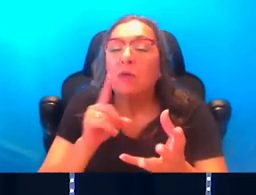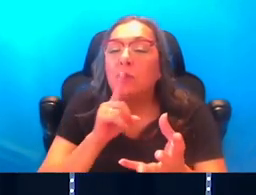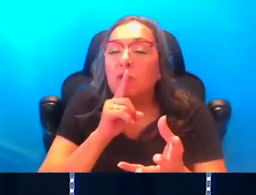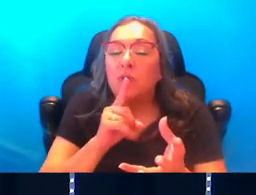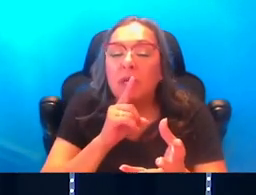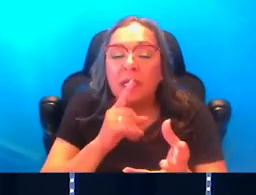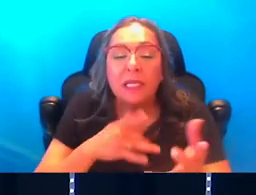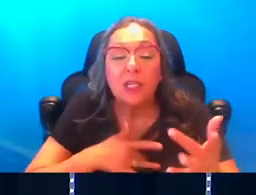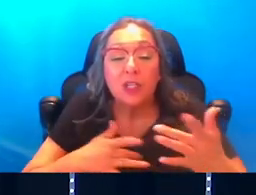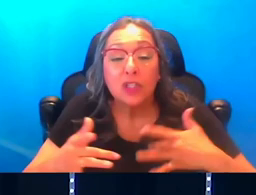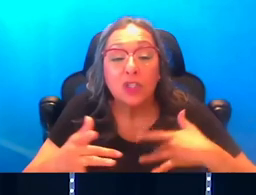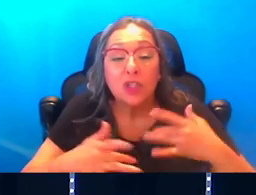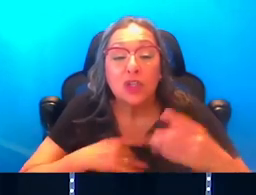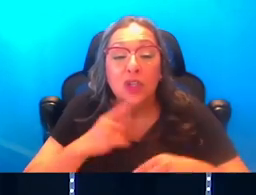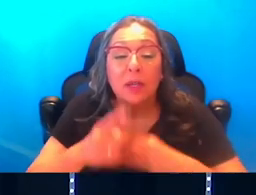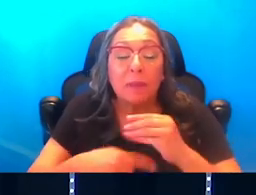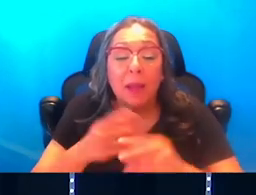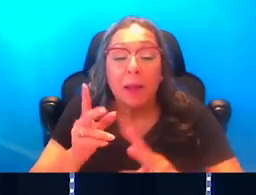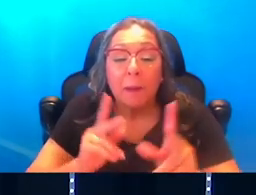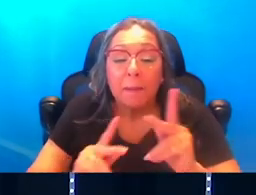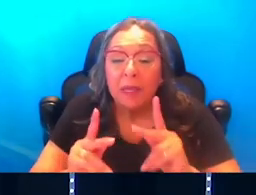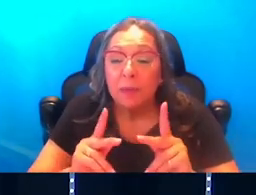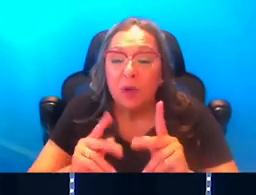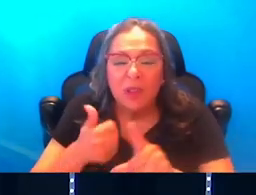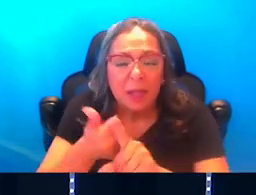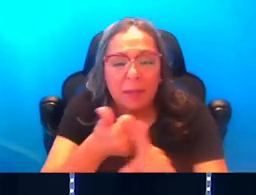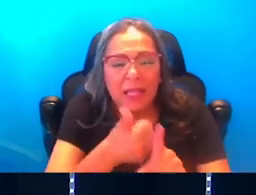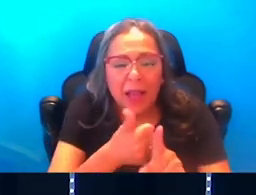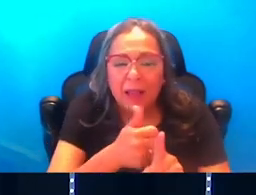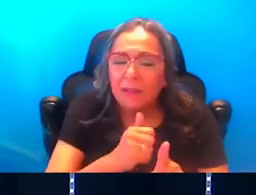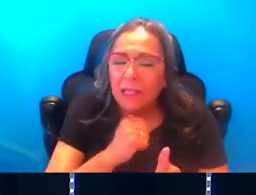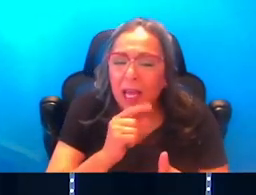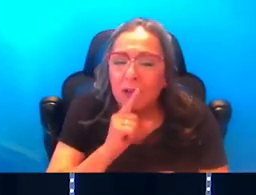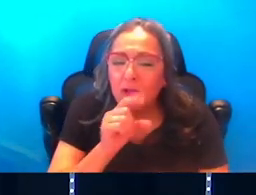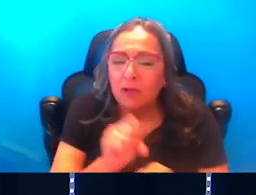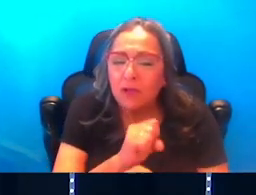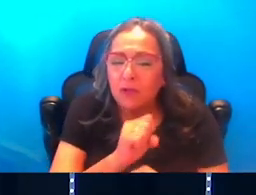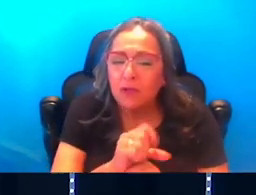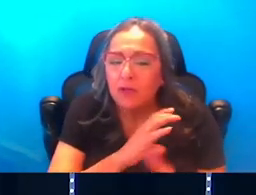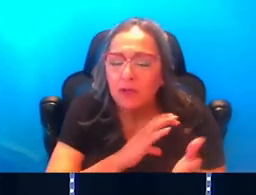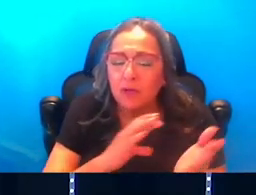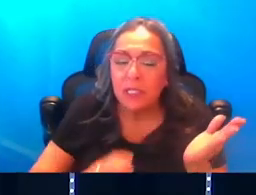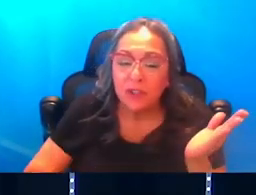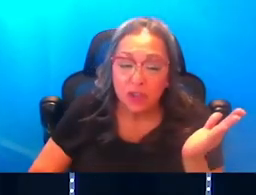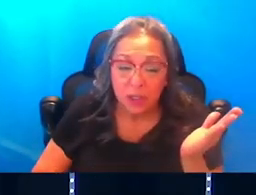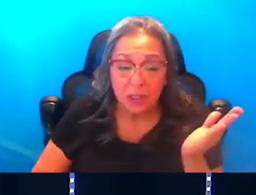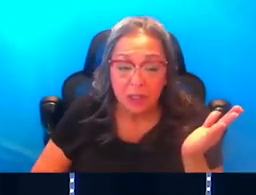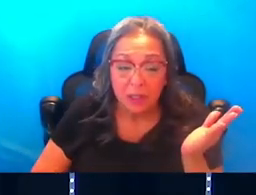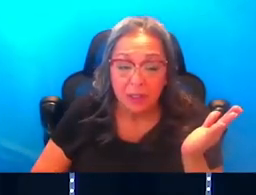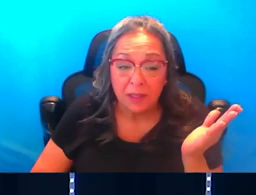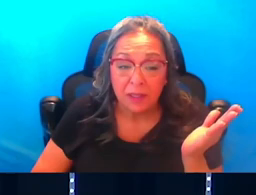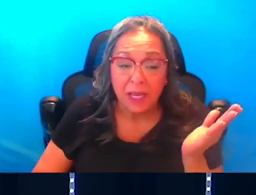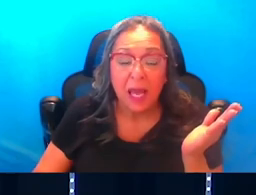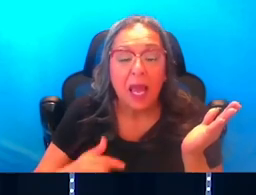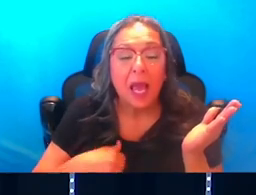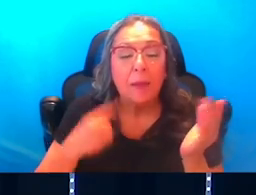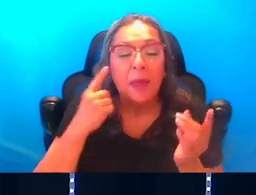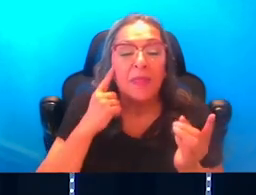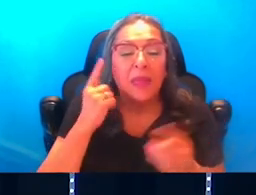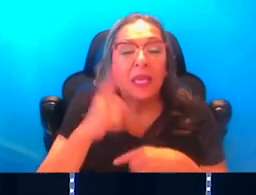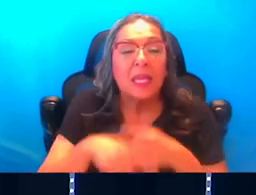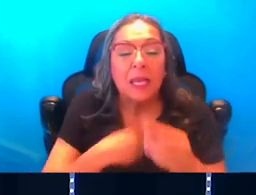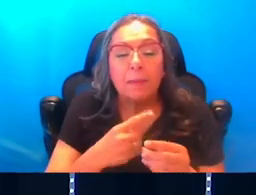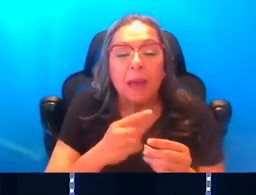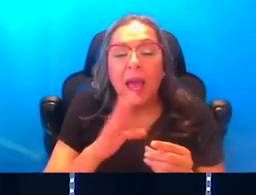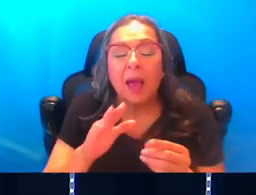his churches who might not really be Christians. And some of you guys have heard this today, and I'm especially thinking about the middle schoolers